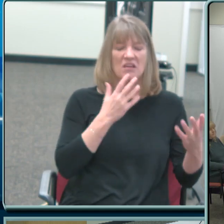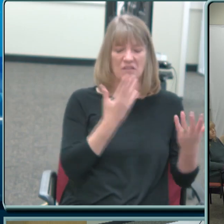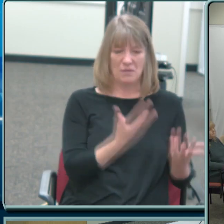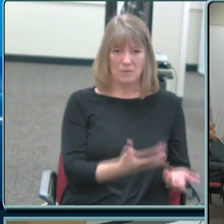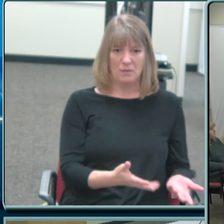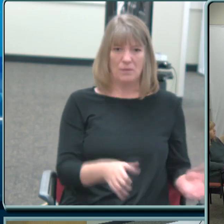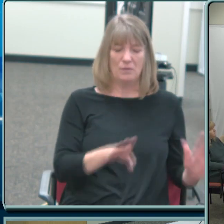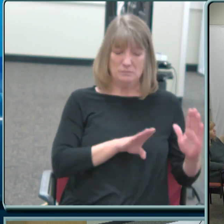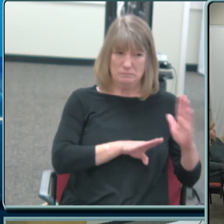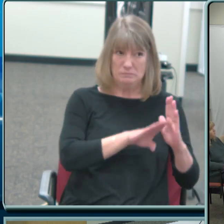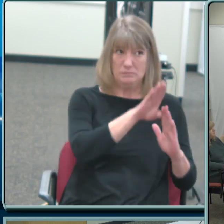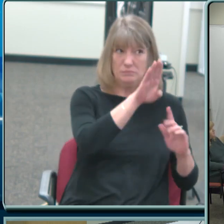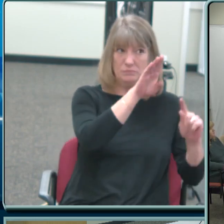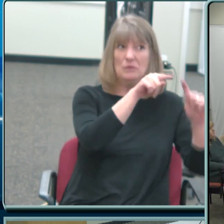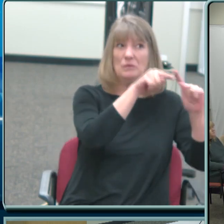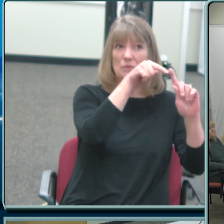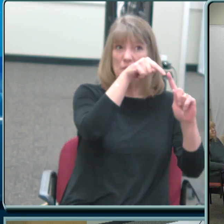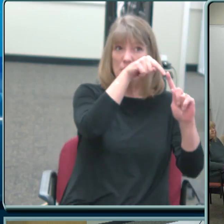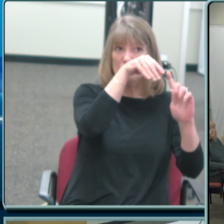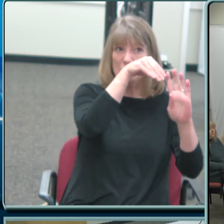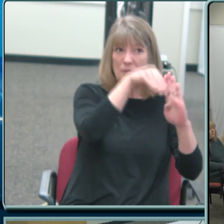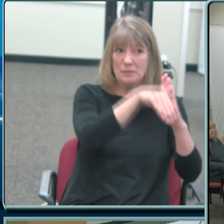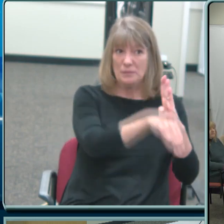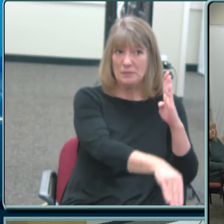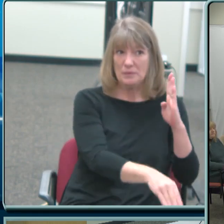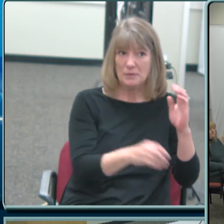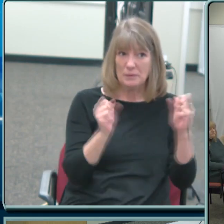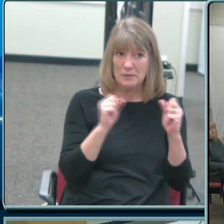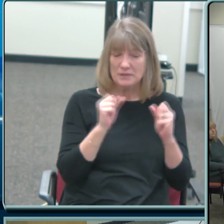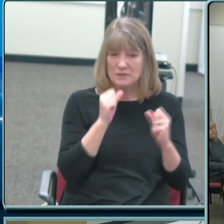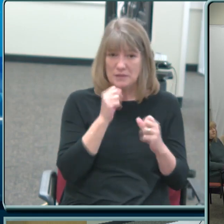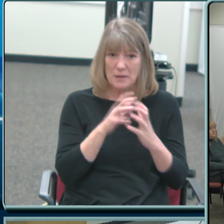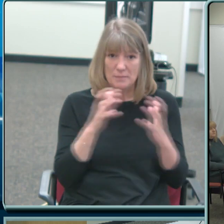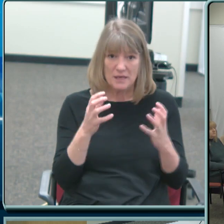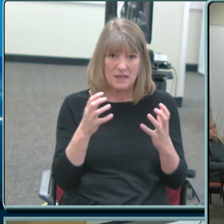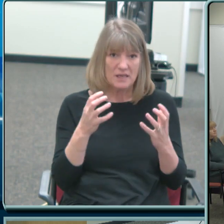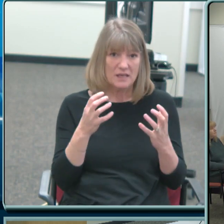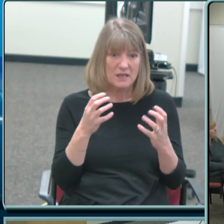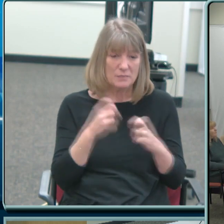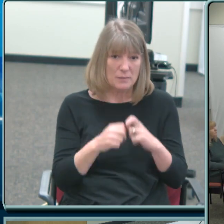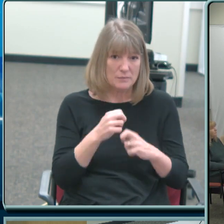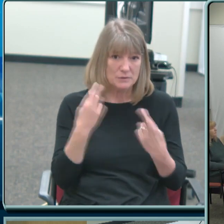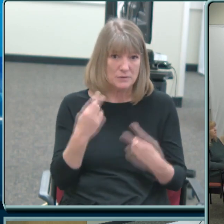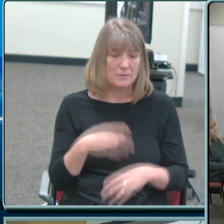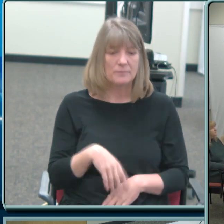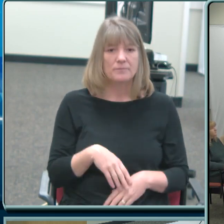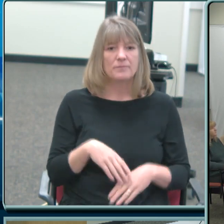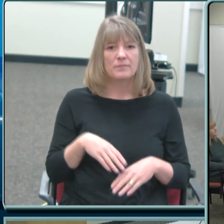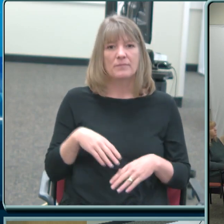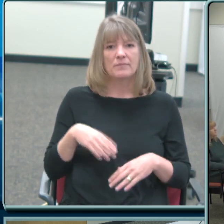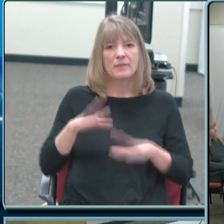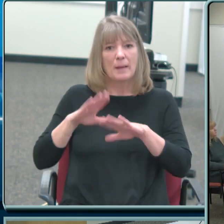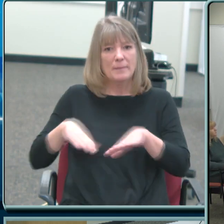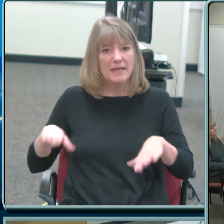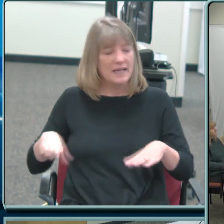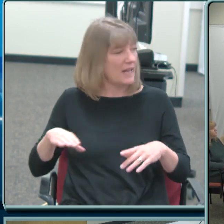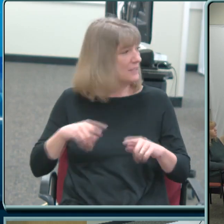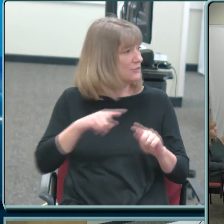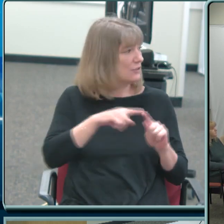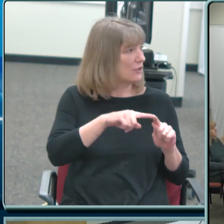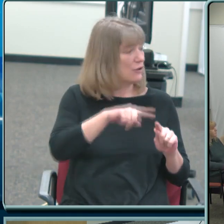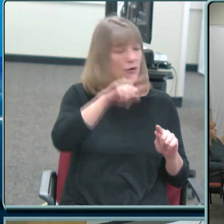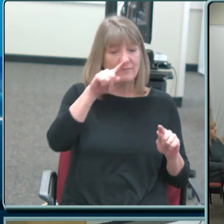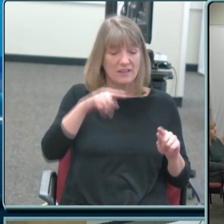peak of that, and hopefully we'll just ride out the rest of the winter without a lot of problems. Next slide, please. This is the pediatric curves, right? So again,